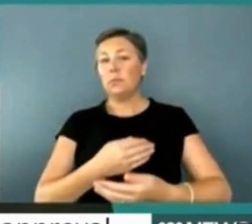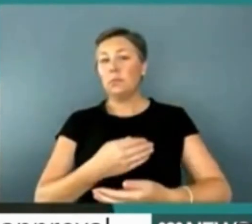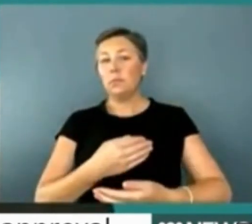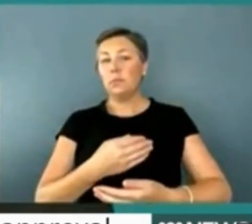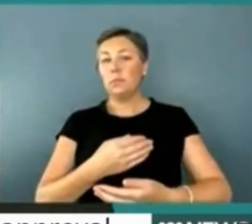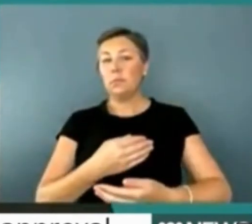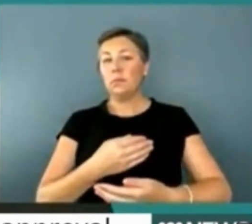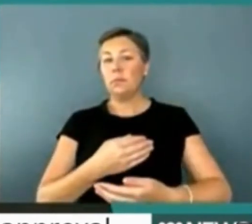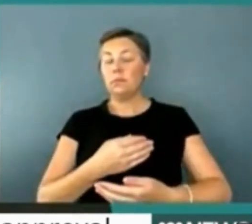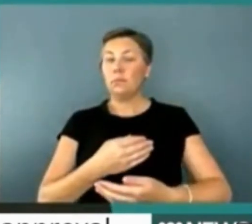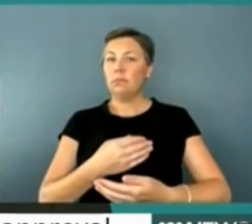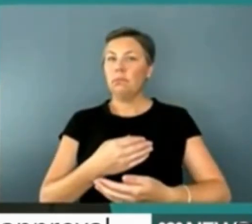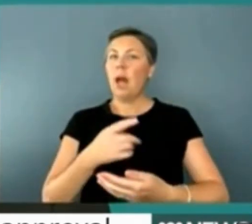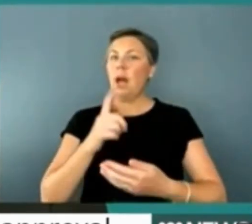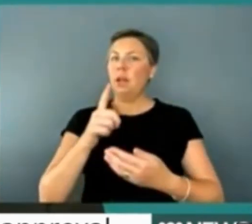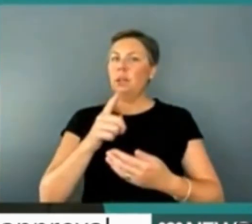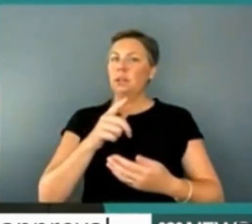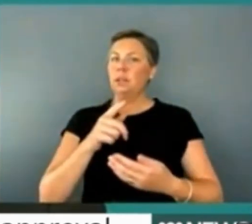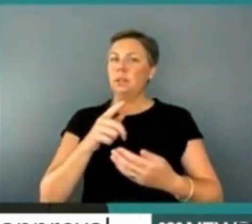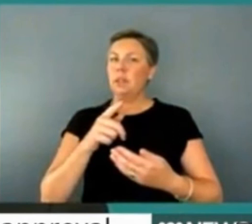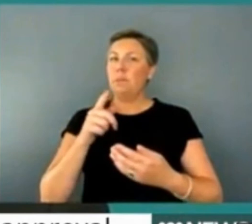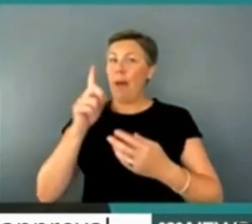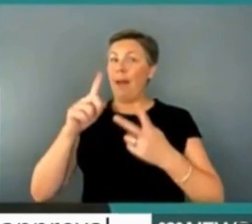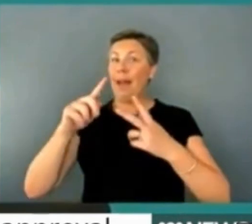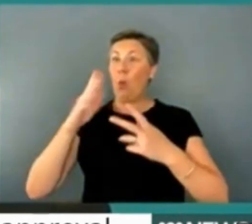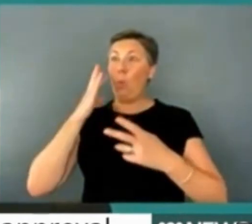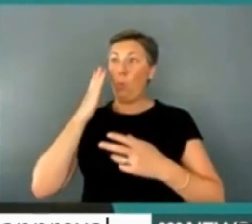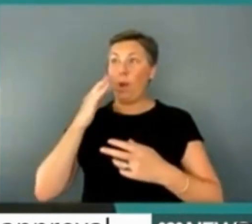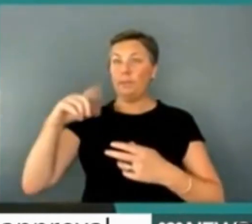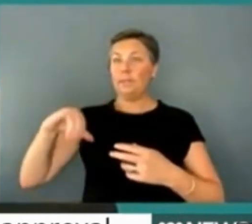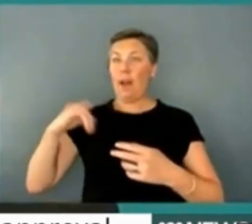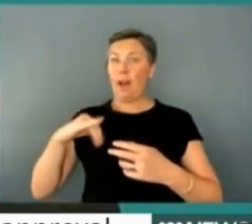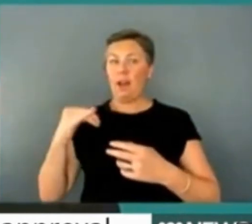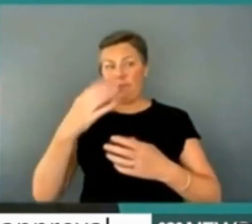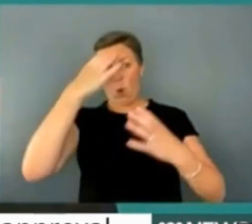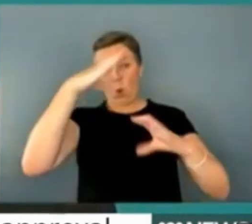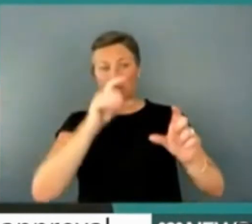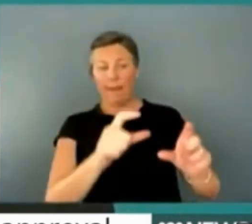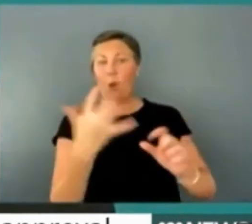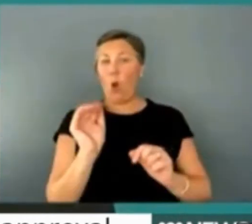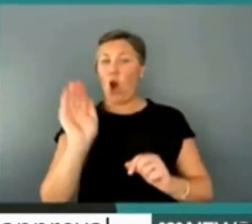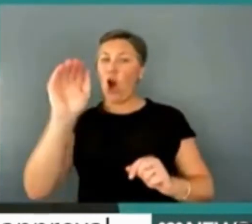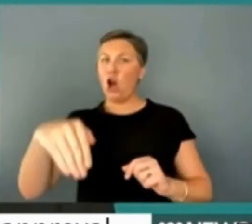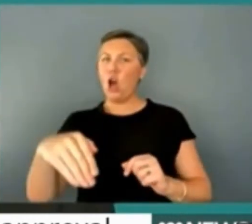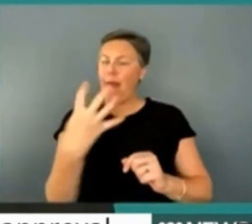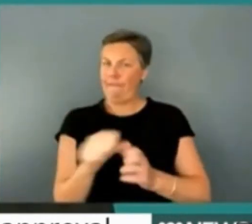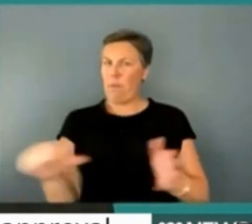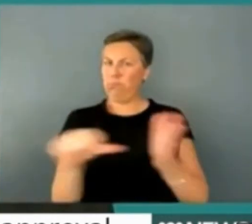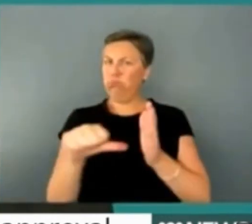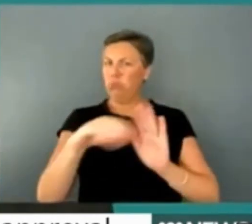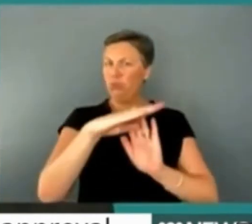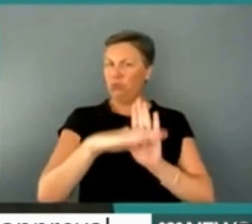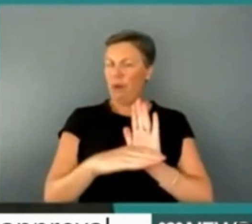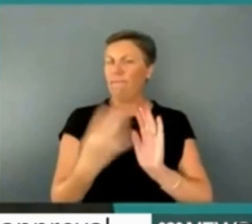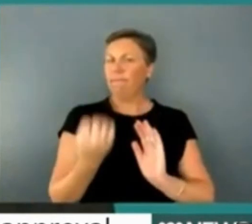strict arrangements there in hotels or sometimes at home quarantine, but very much strictly